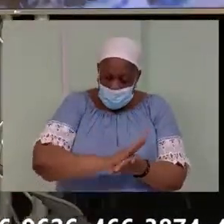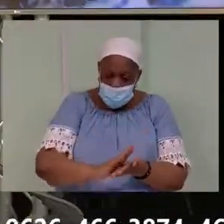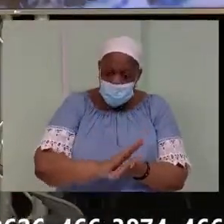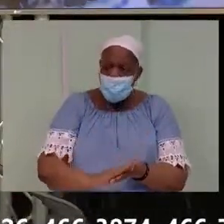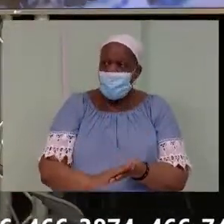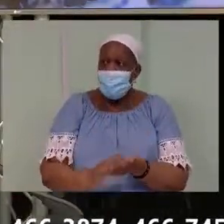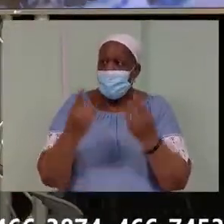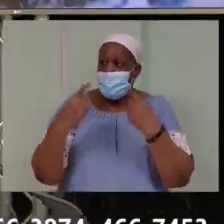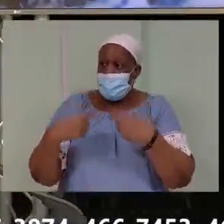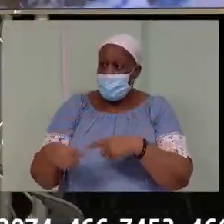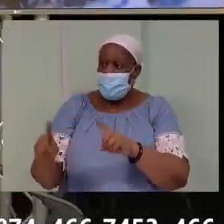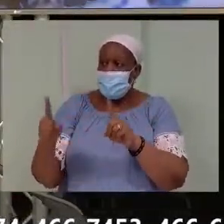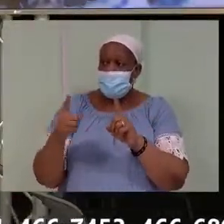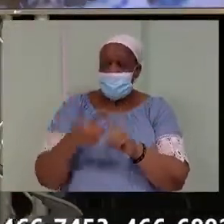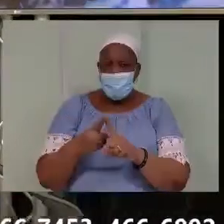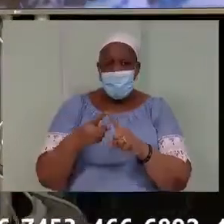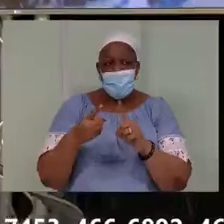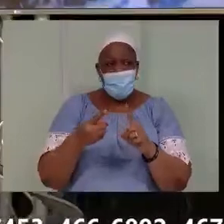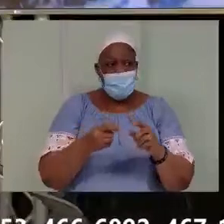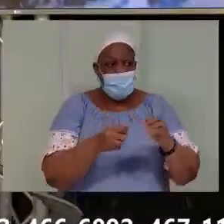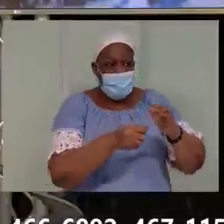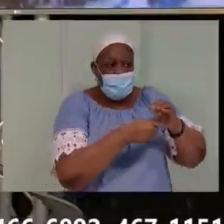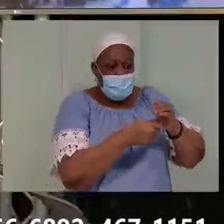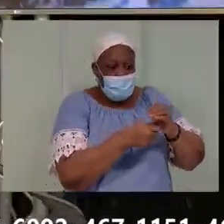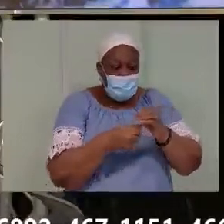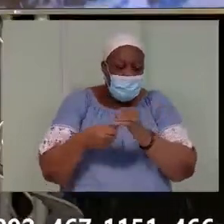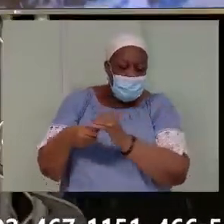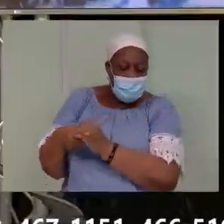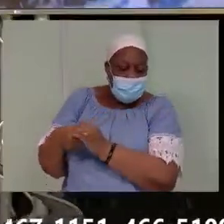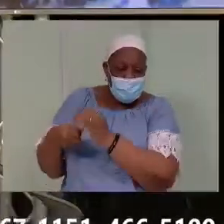will be sent into an